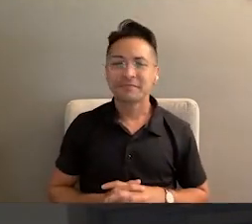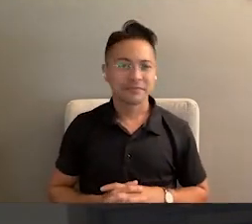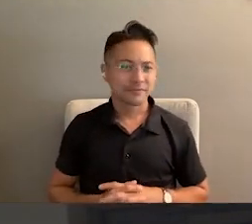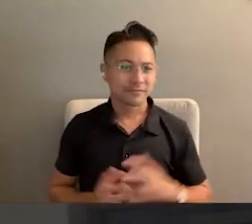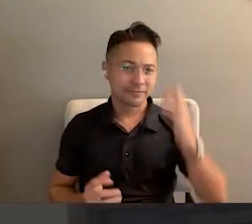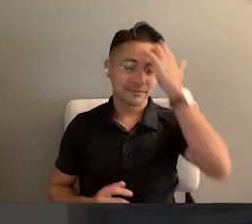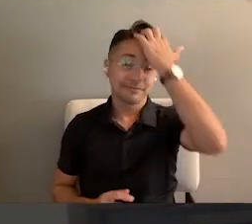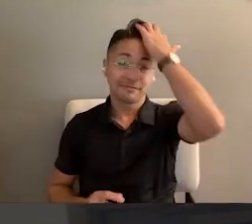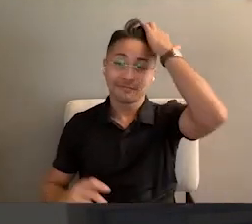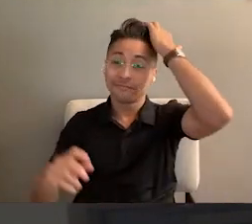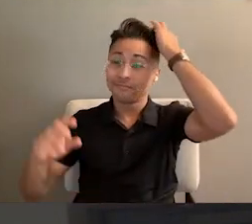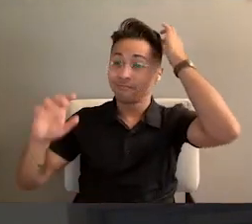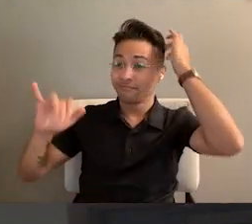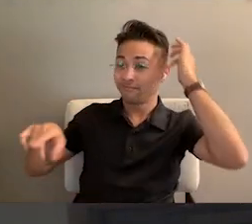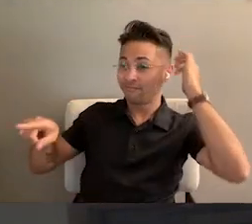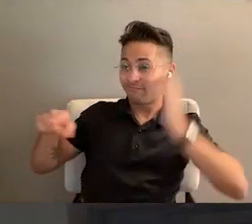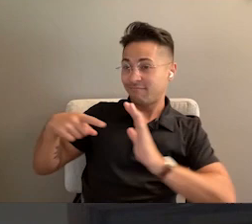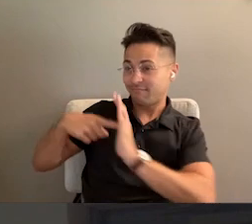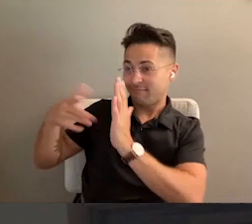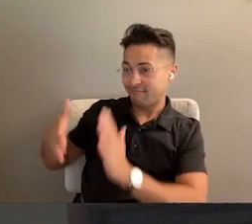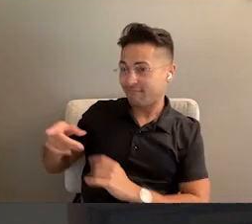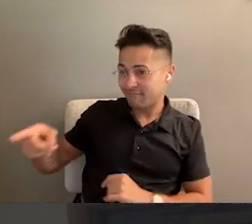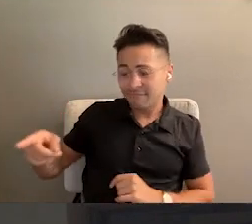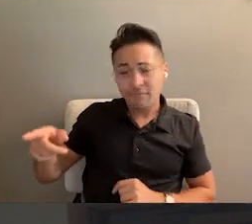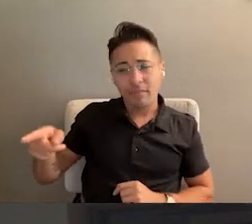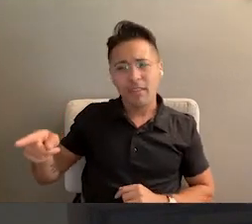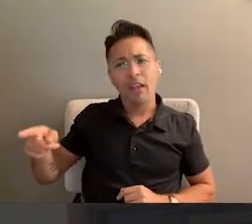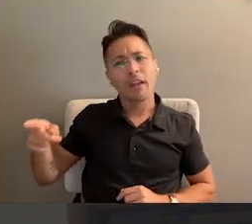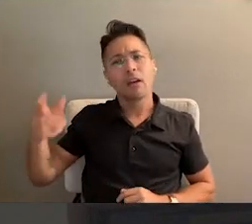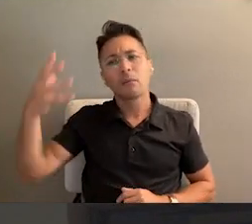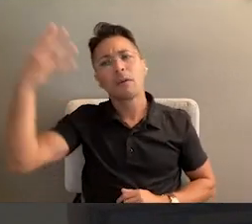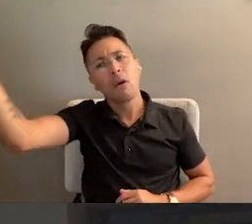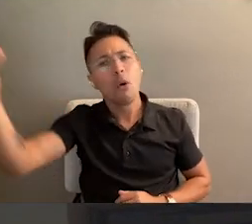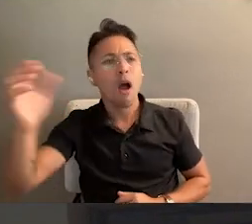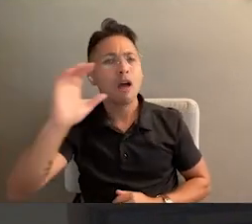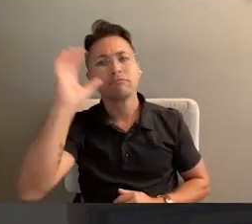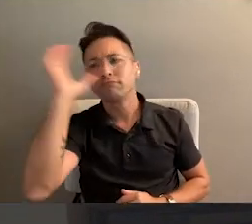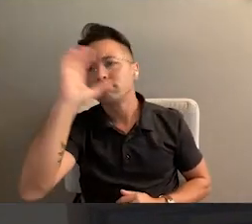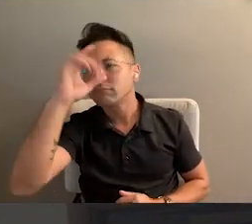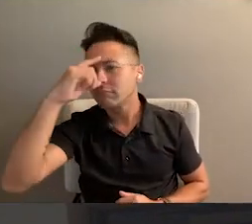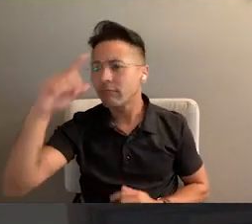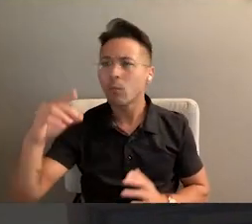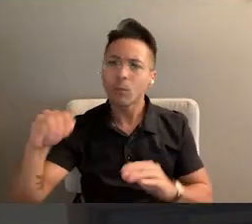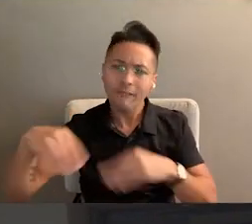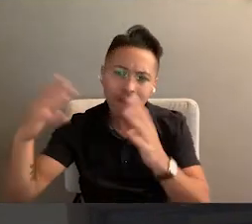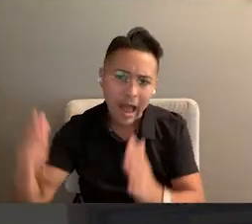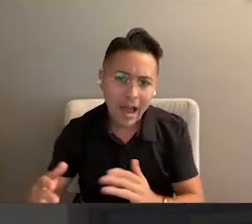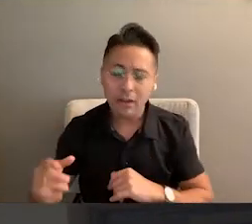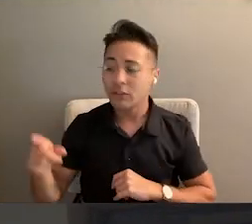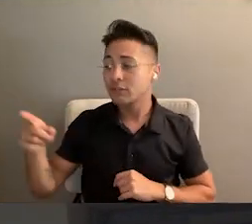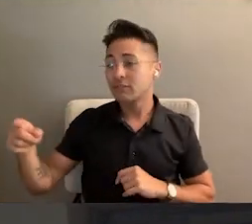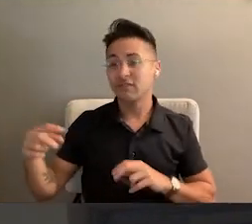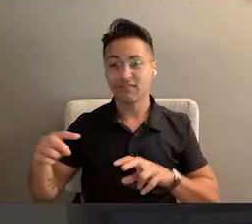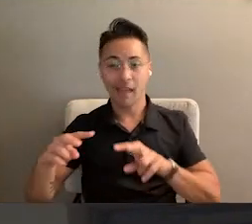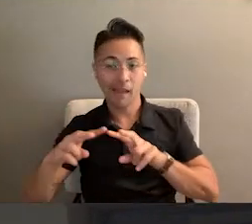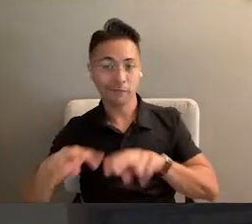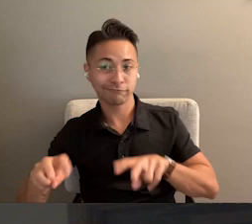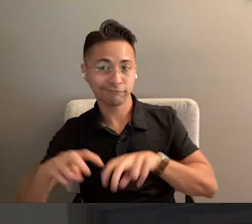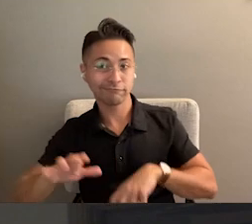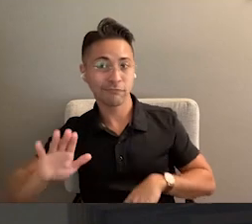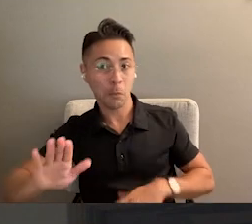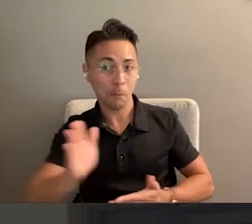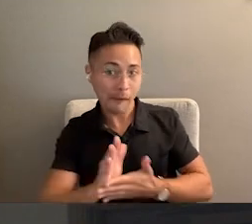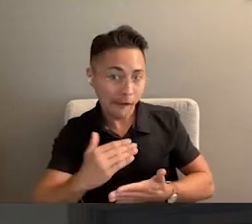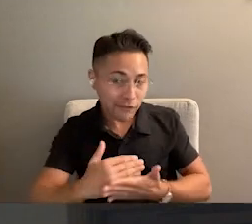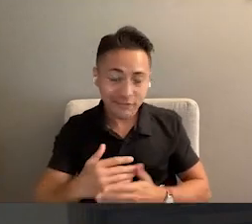come. All right. So, but that representative is going to be the person who's going out and looking for those